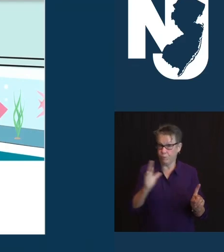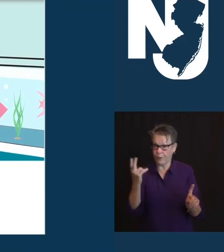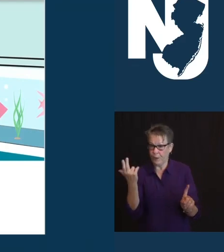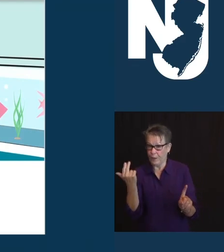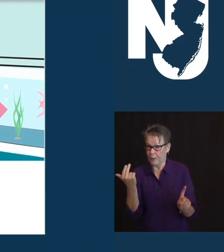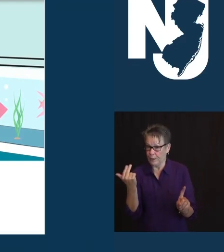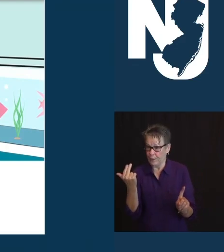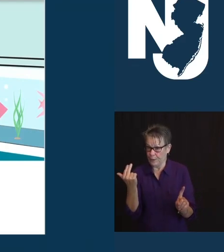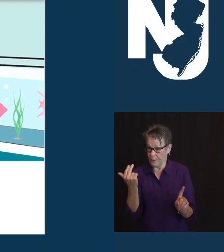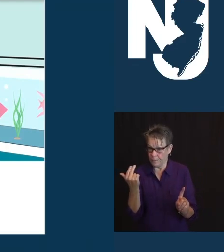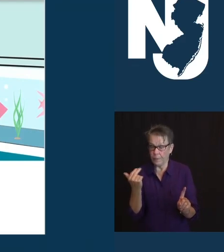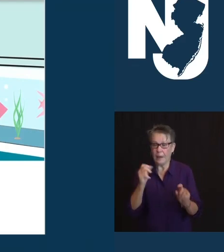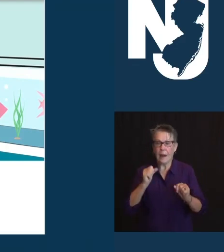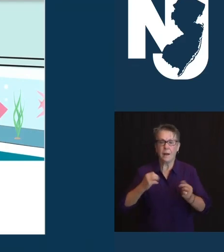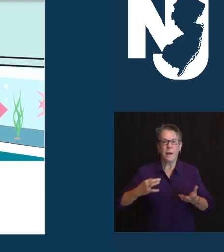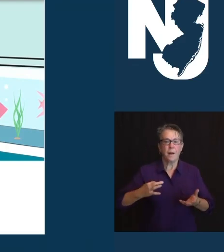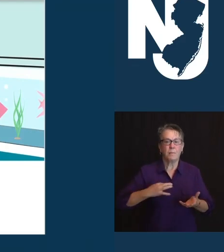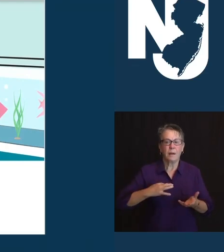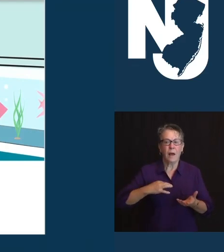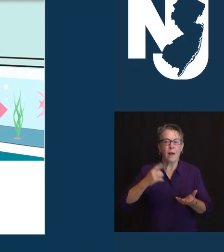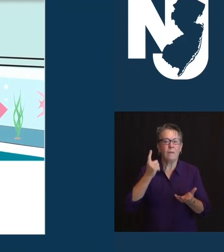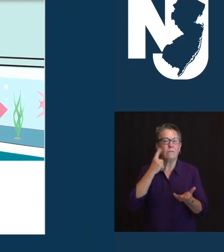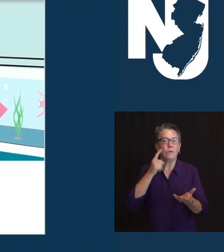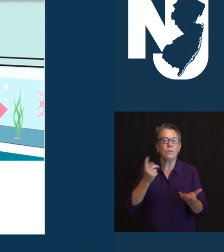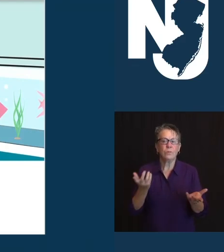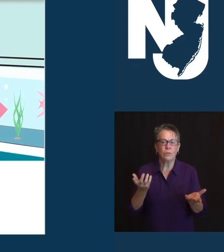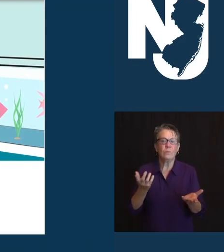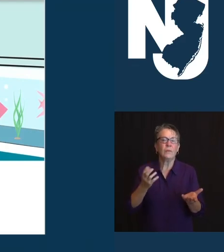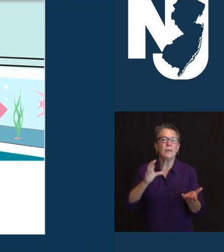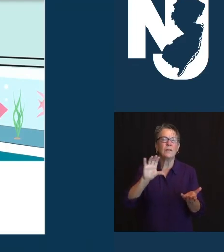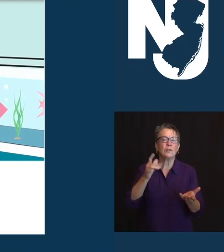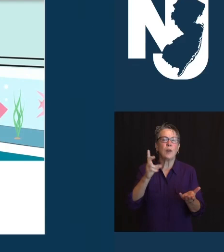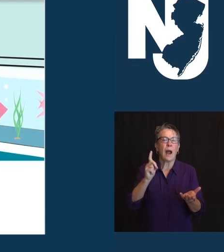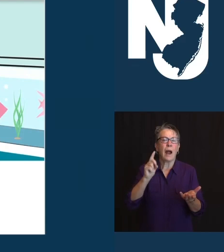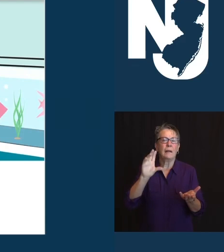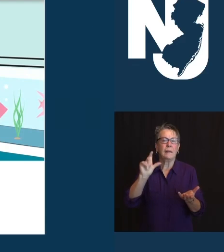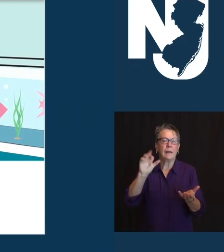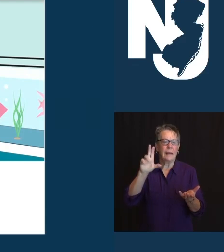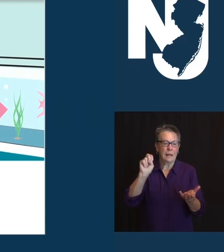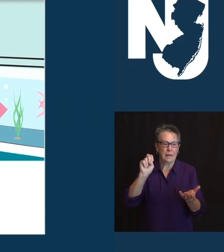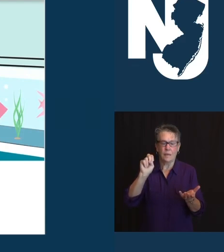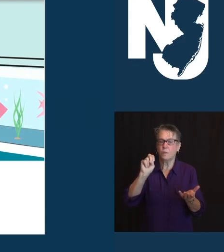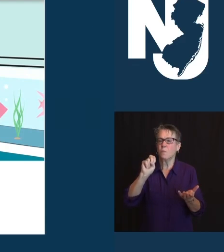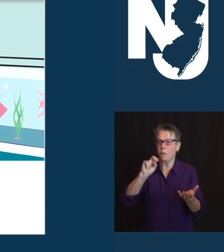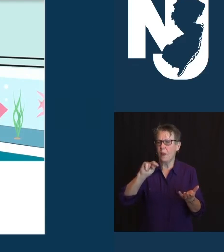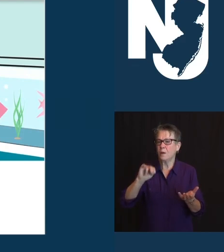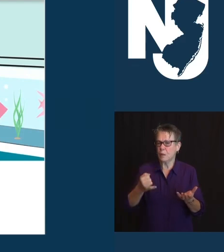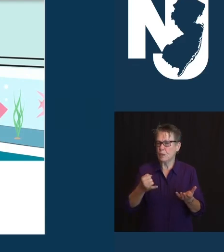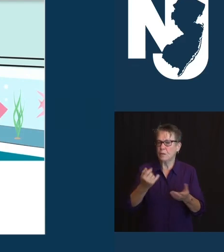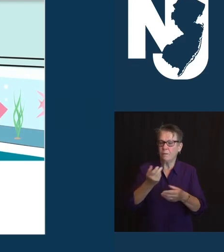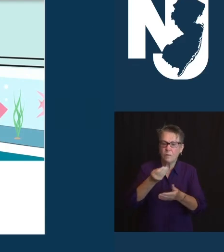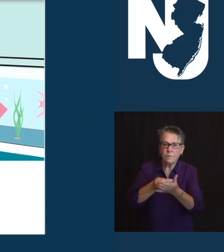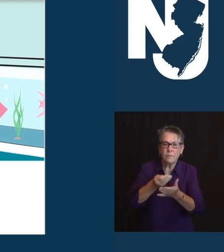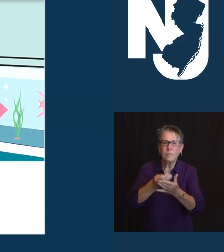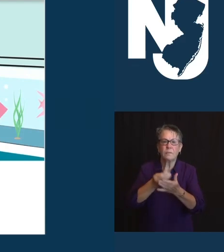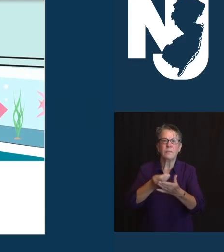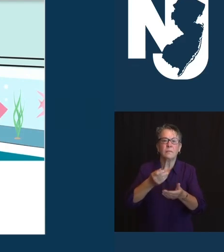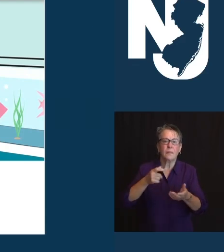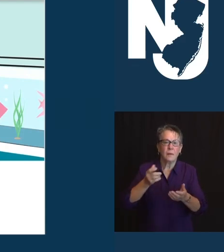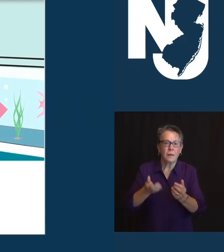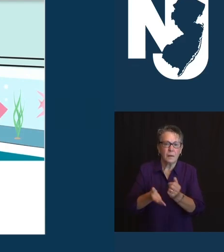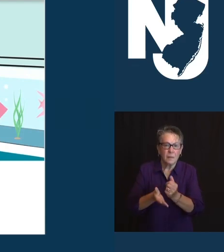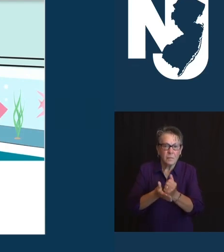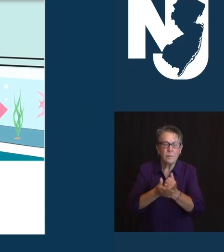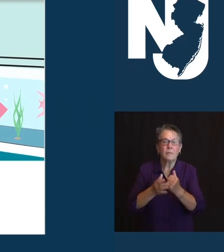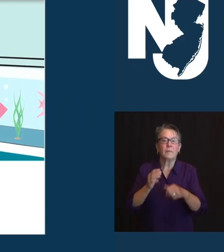Program. We know this is of particular importance to working parents whose children are currently learning remotely. Families with